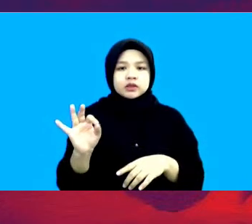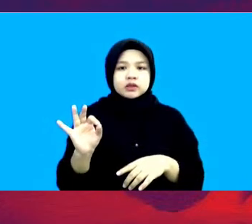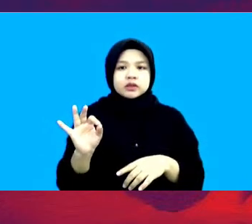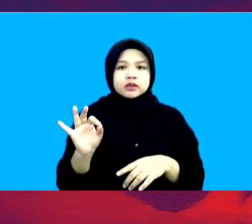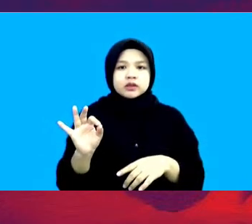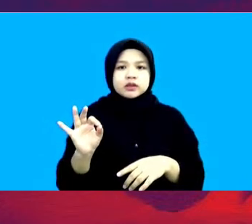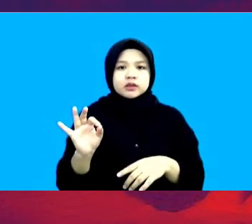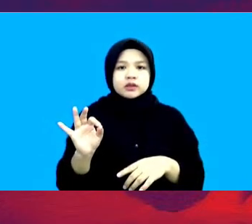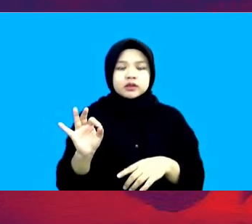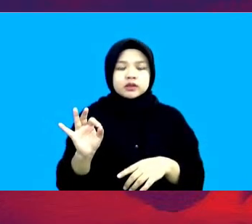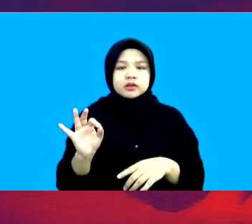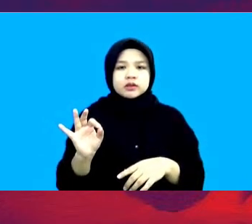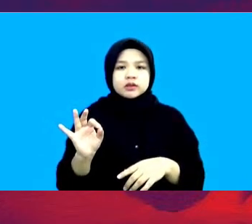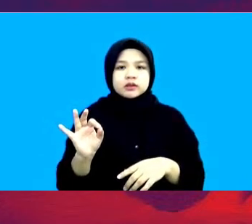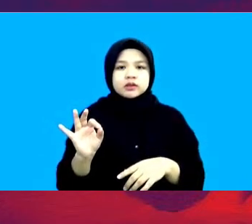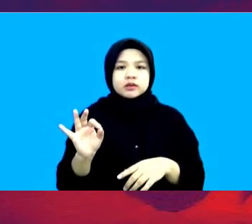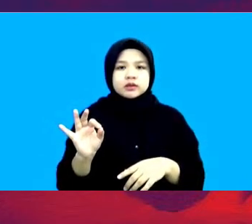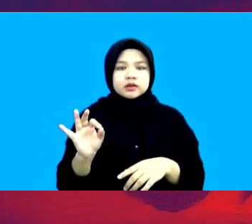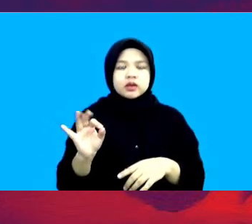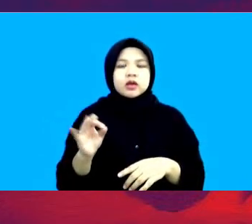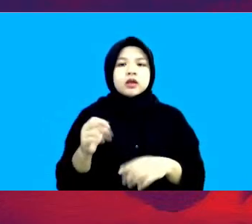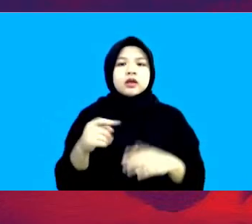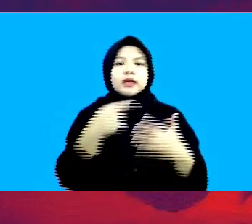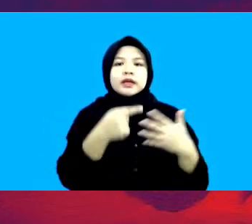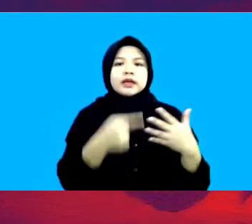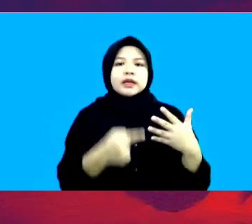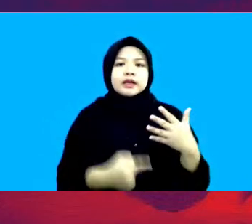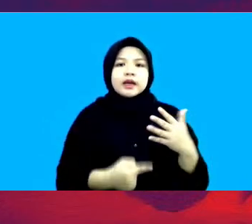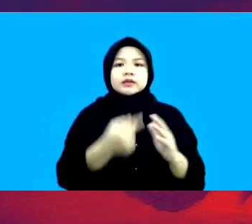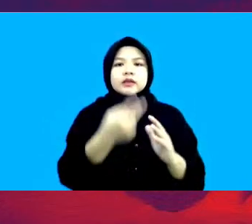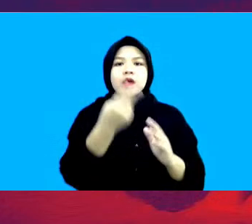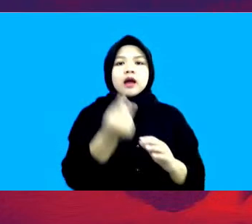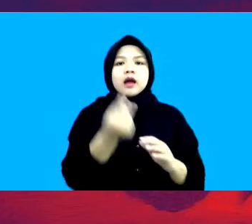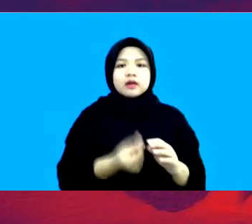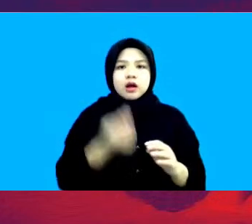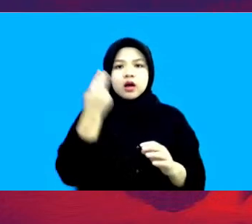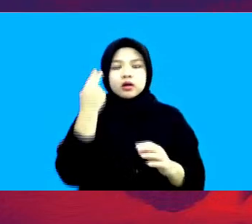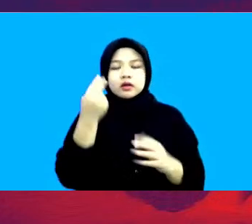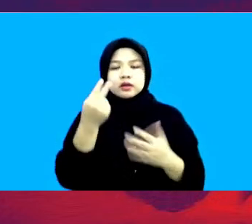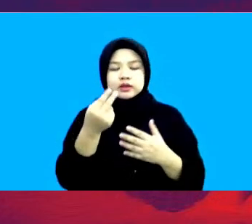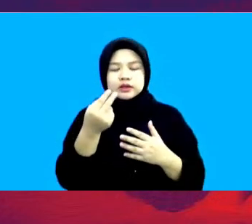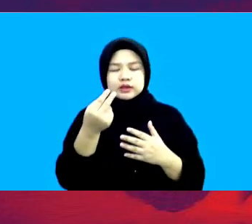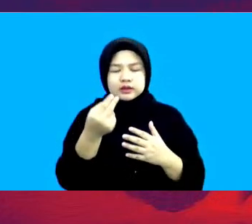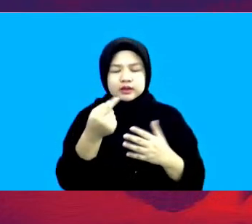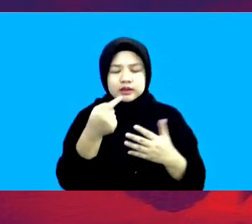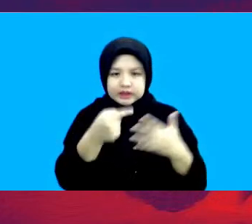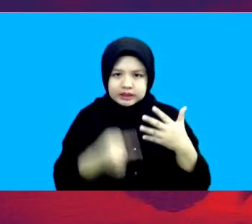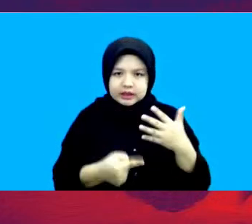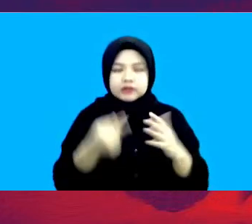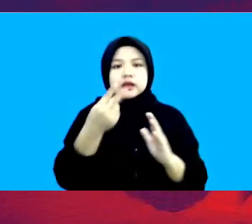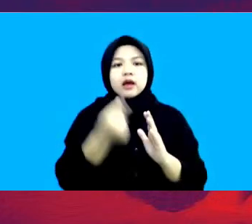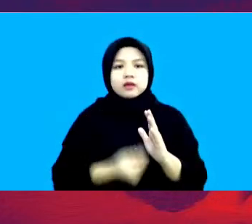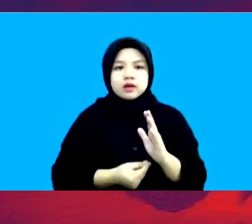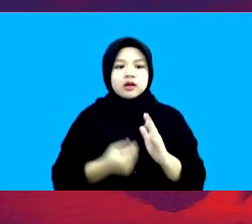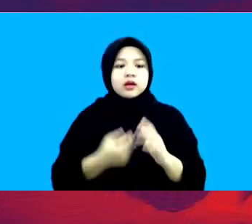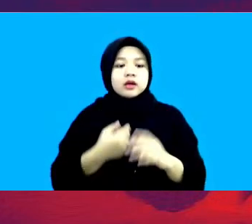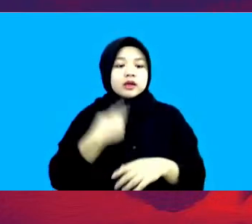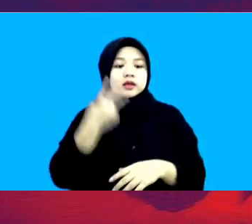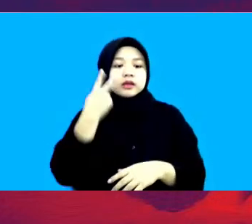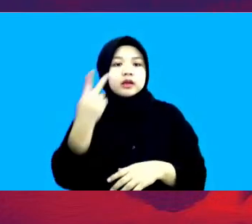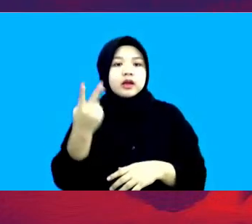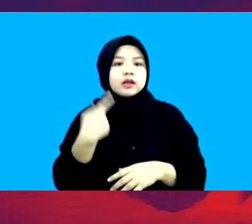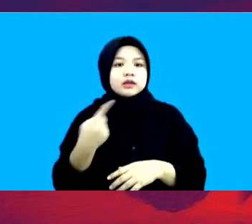what do you call that? The price index for our consumer price index. So as you can see, although we managed to hold it